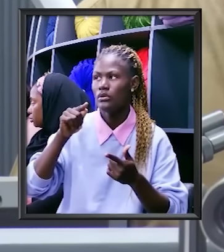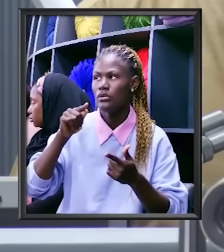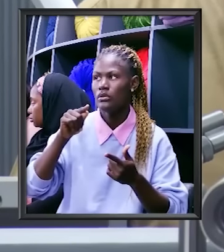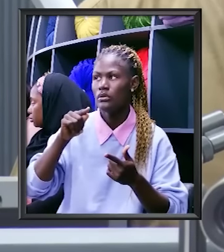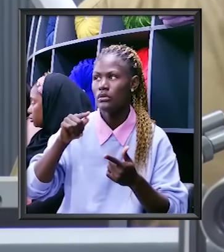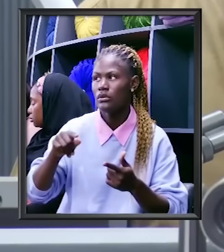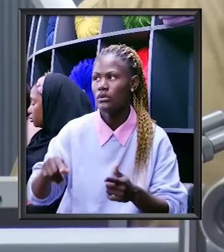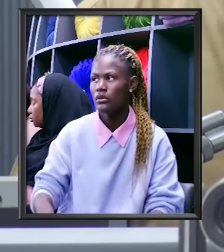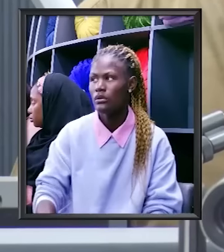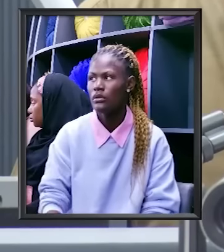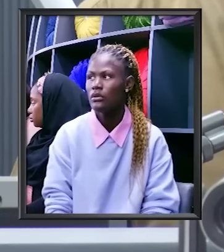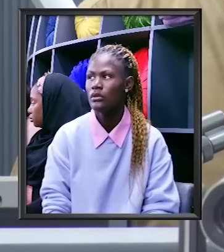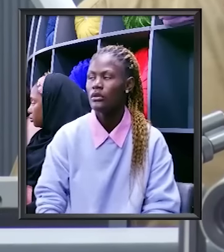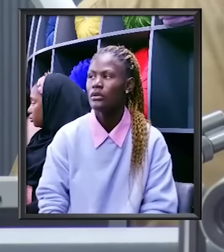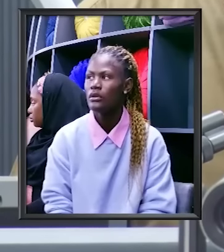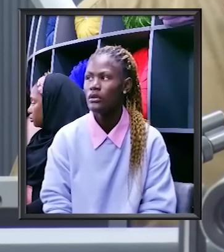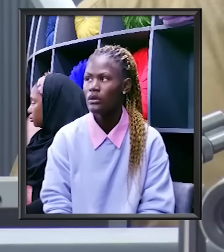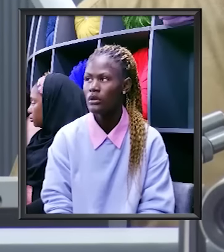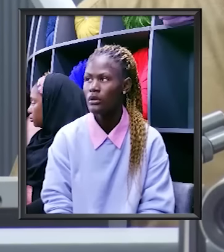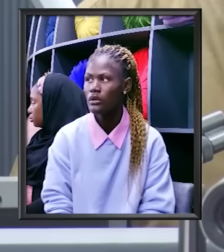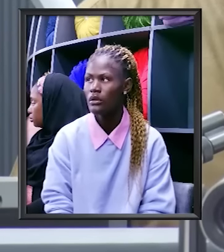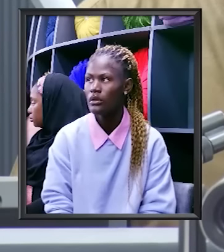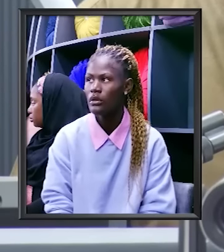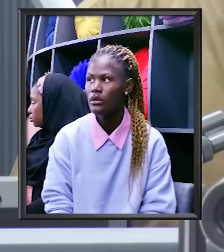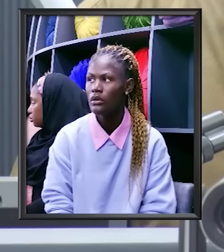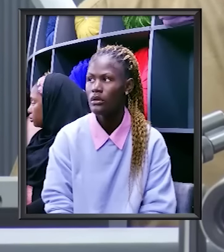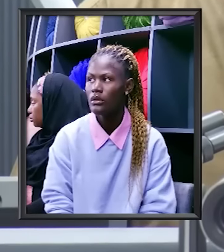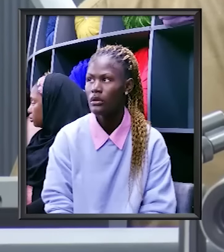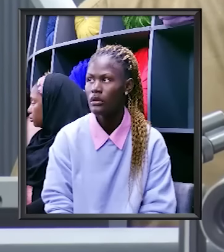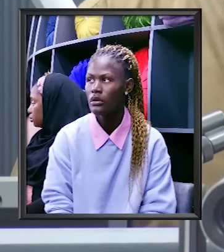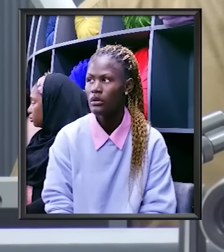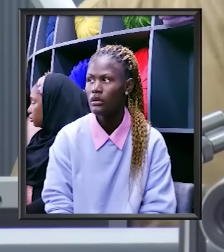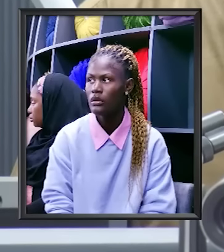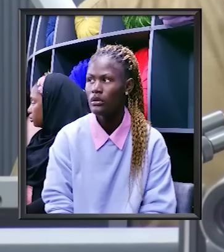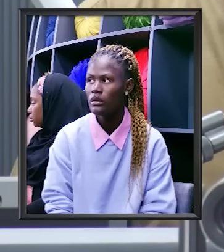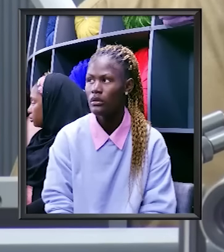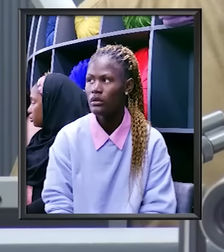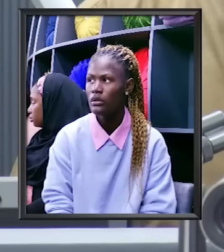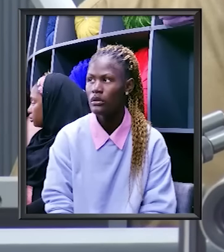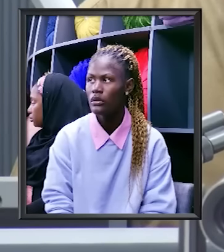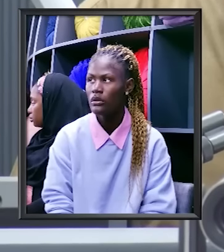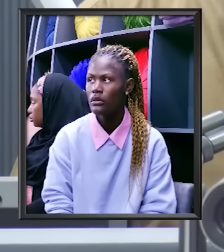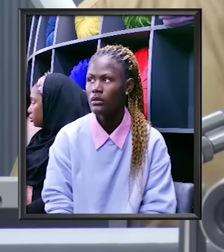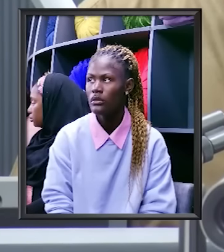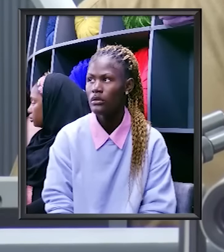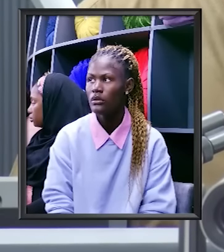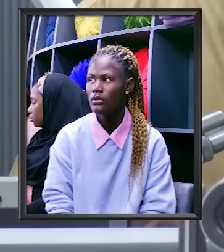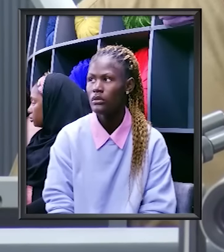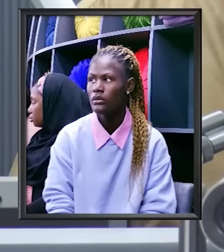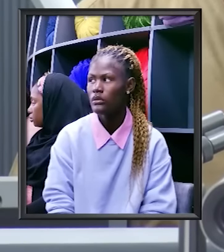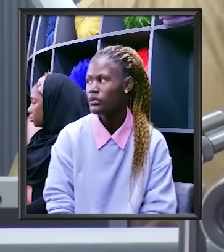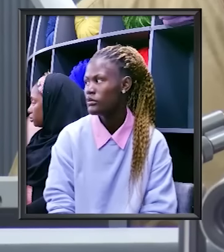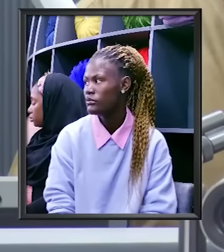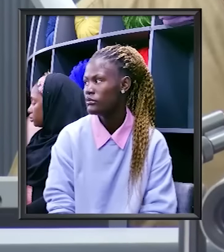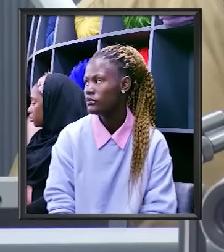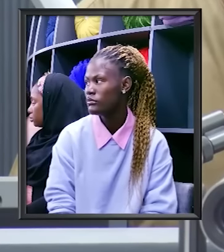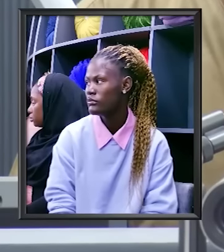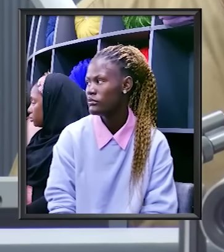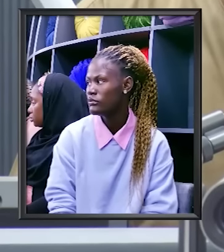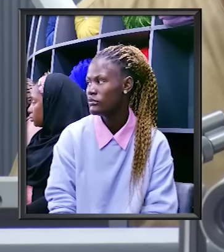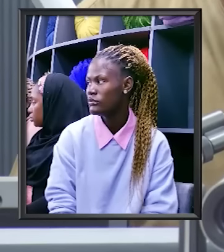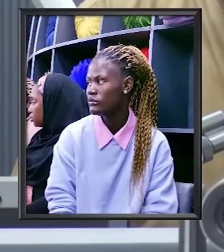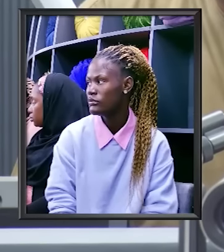not withdraw. How much? I wanted to transfer 20,000 to my daughter. I